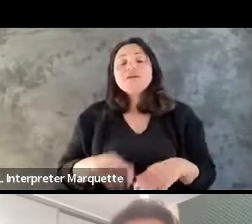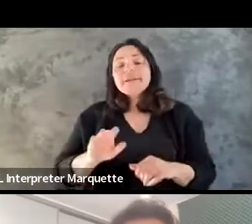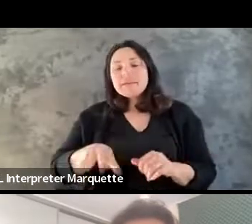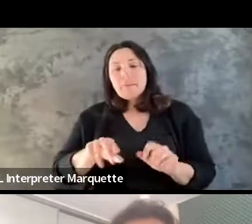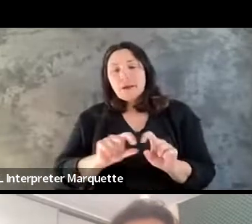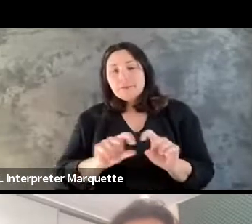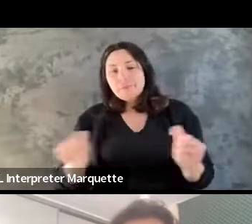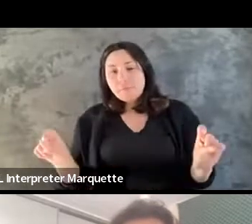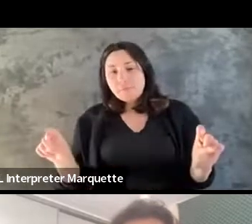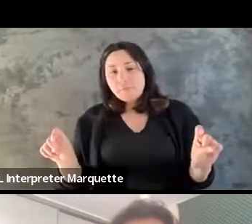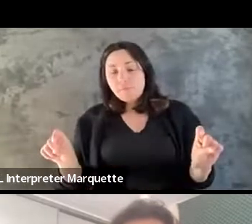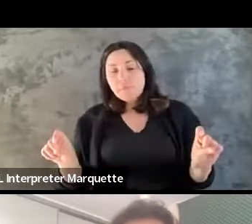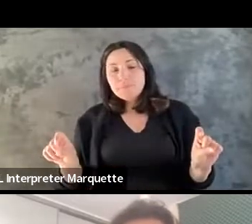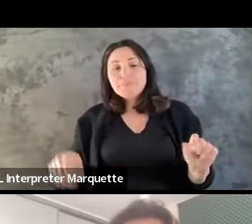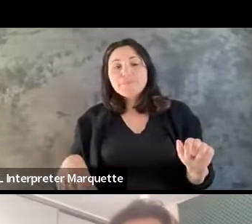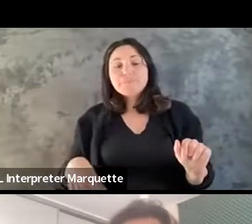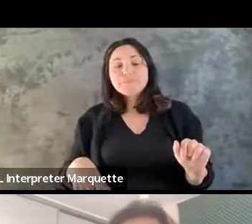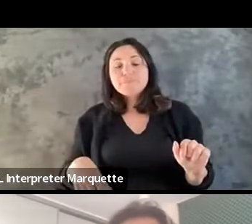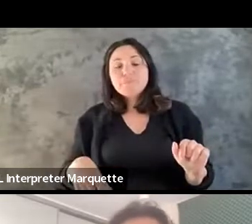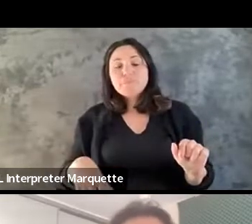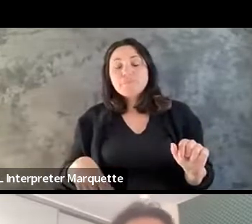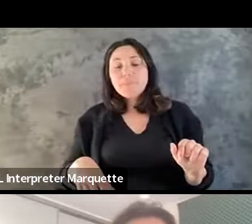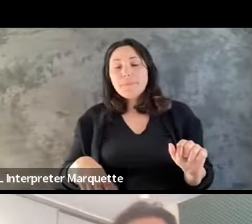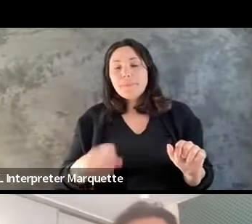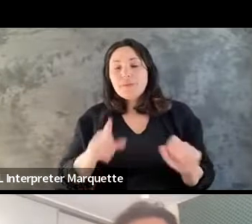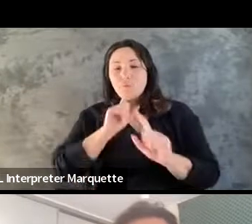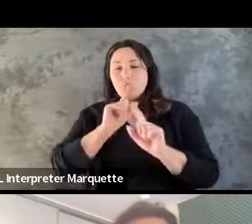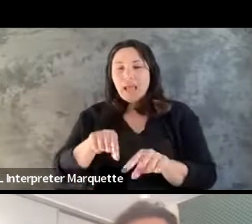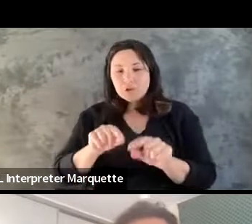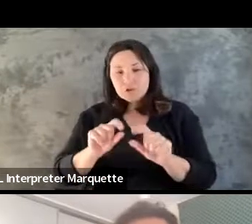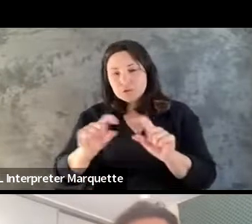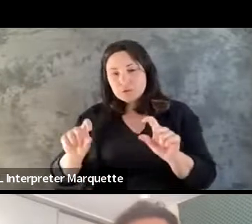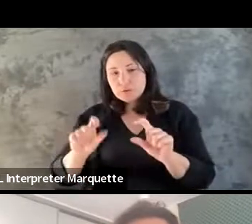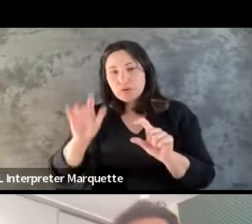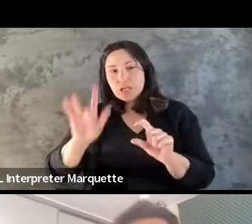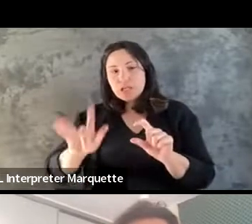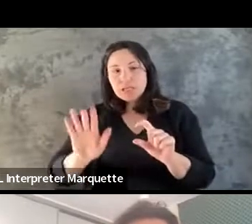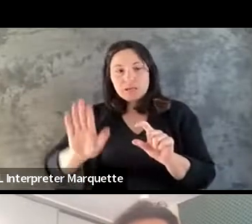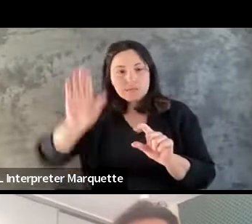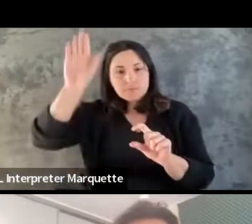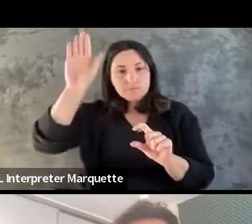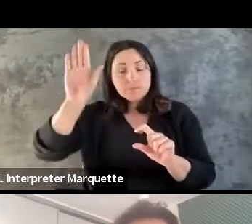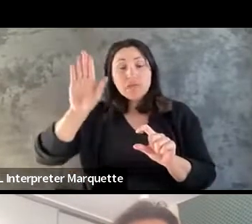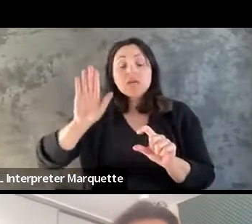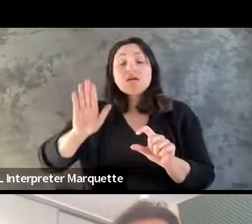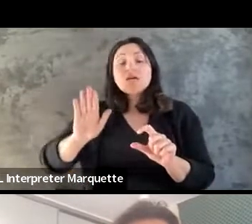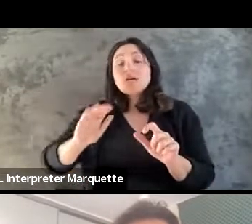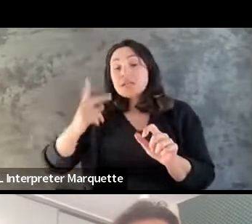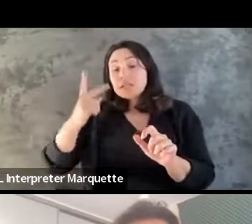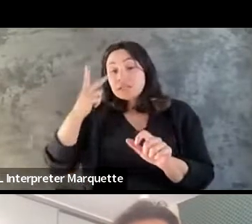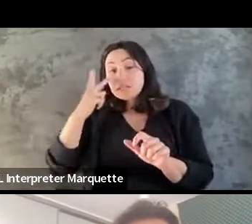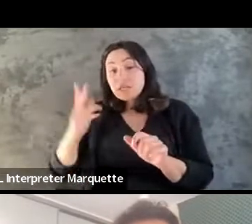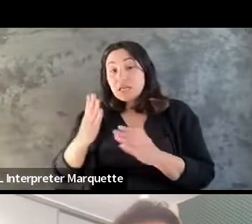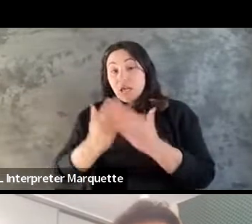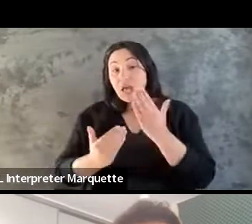screen under where the reaction emoji is. Then speakers will be called on in the order their hand was